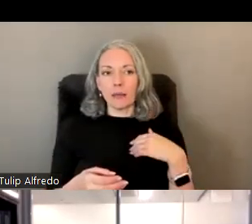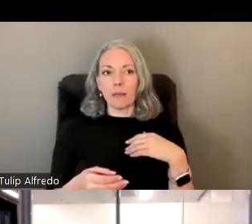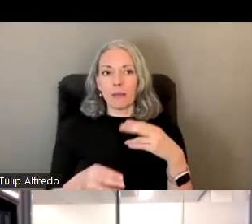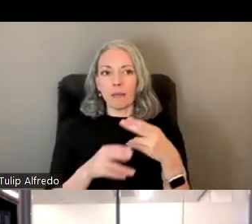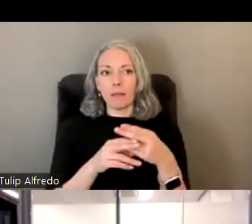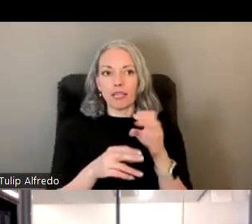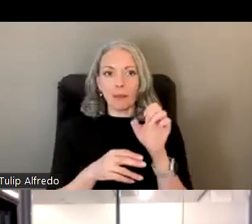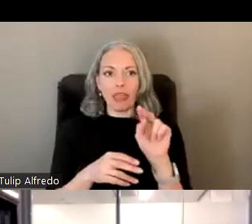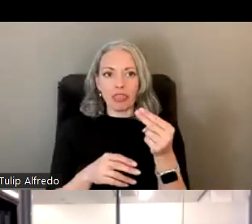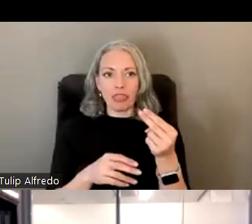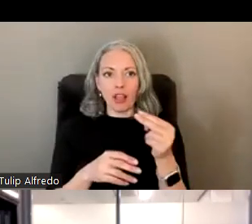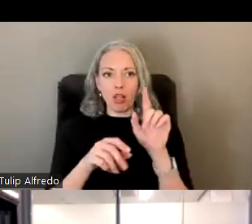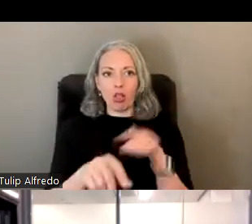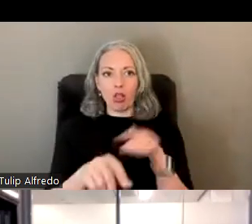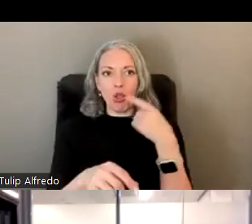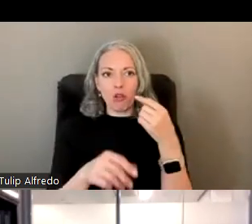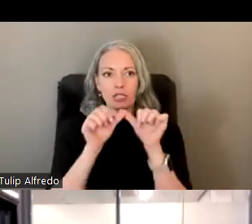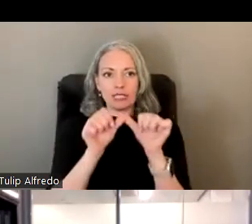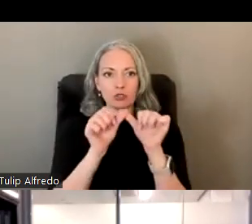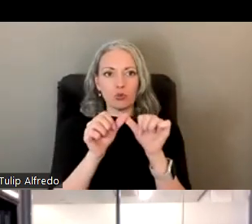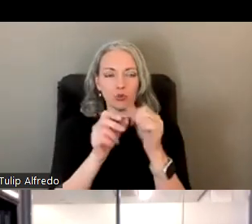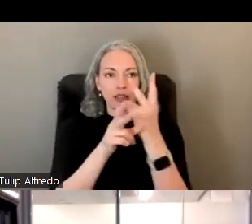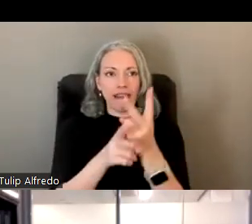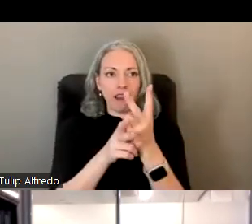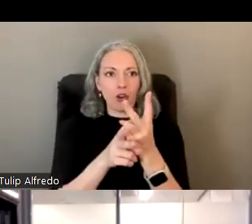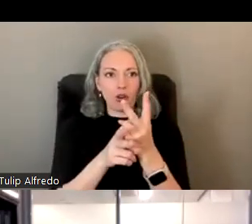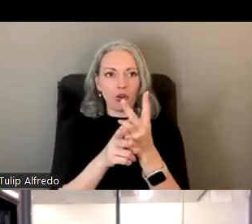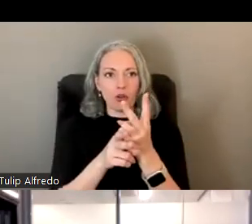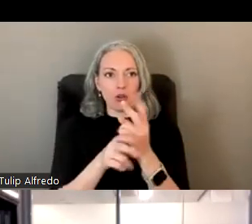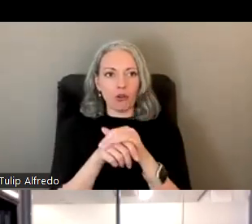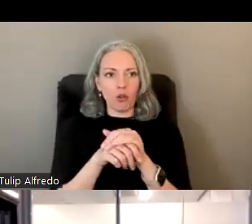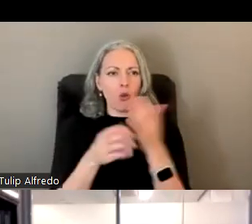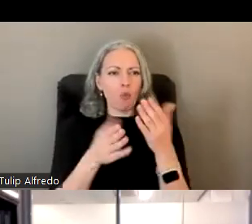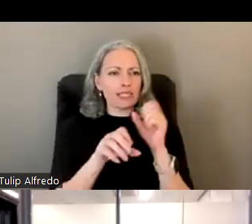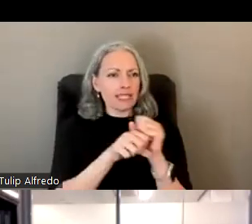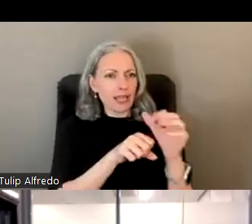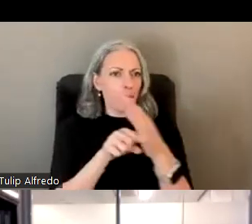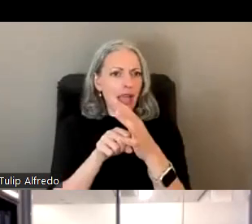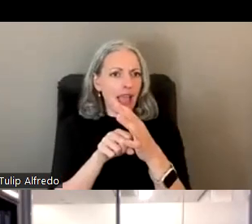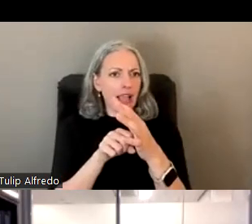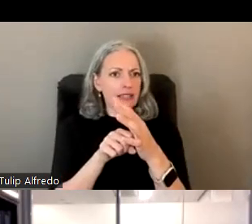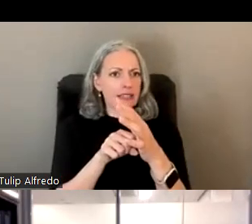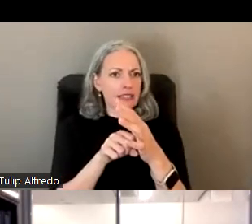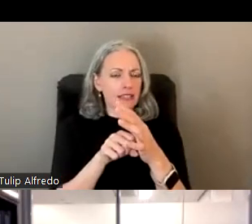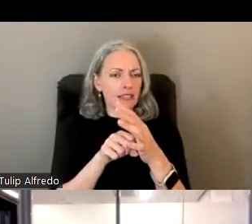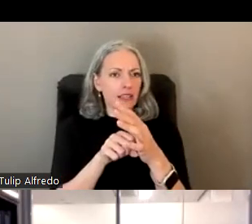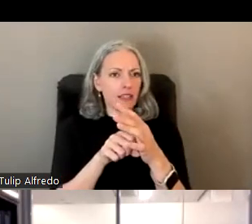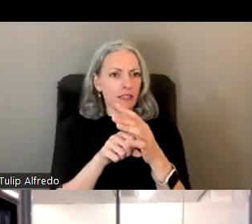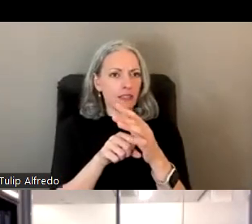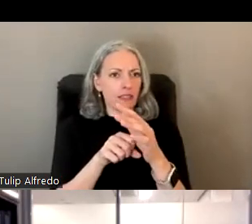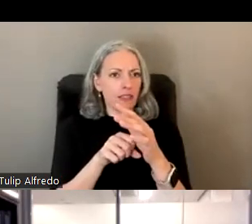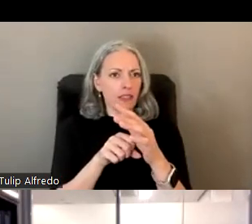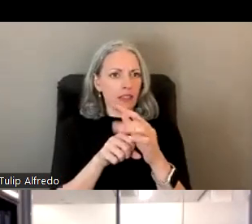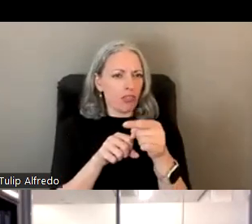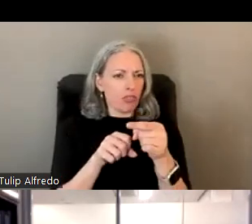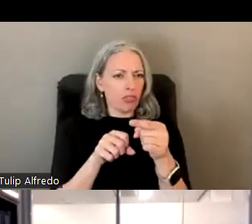does the feasibility study that Kim referenced have on what we've outlined here? Like, what's the